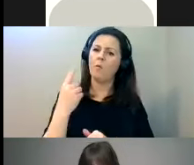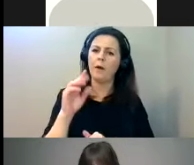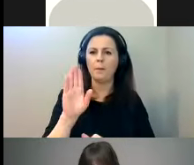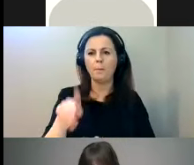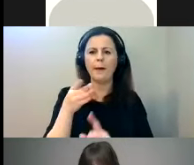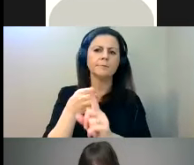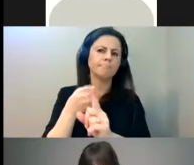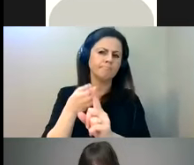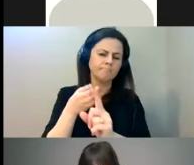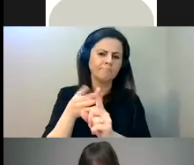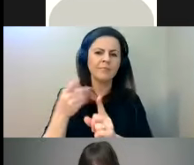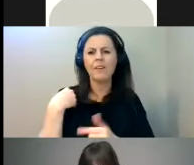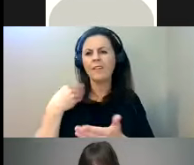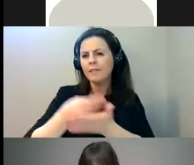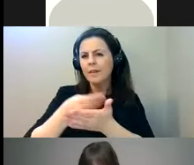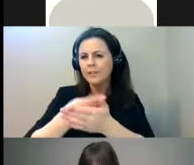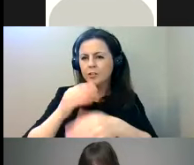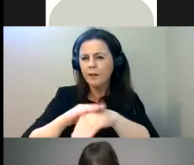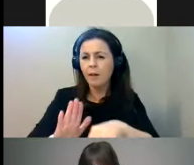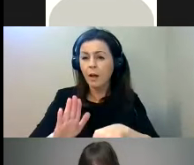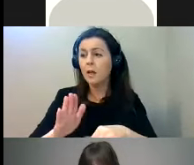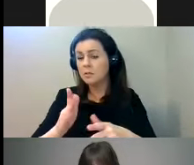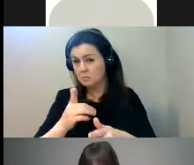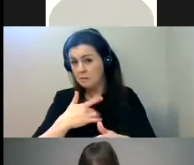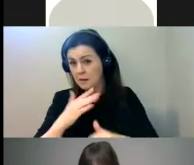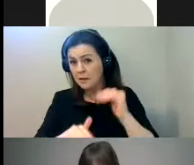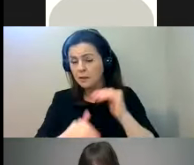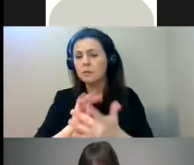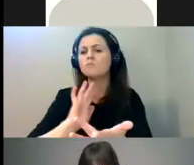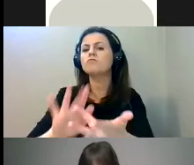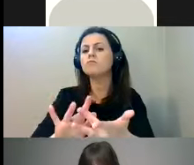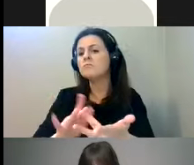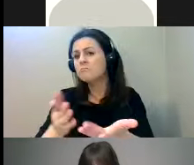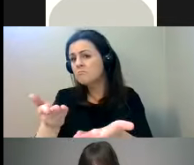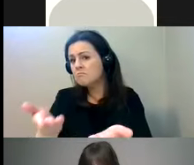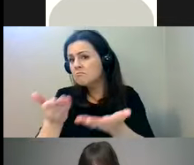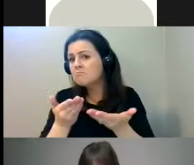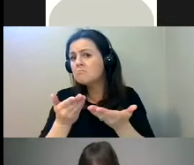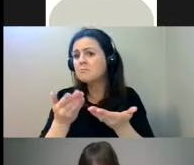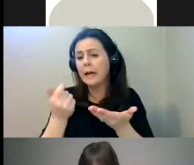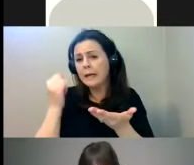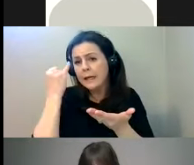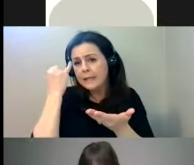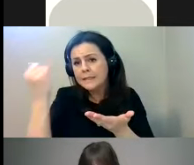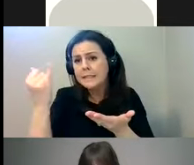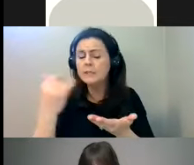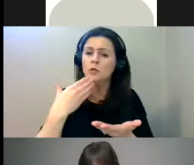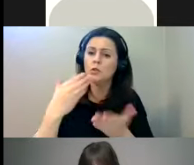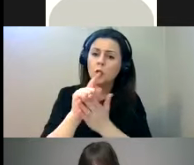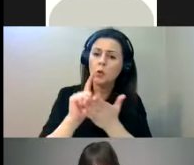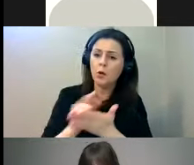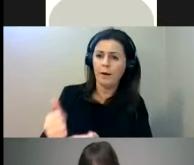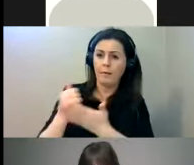have financial advisors, consult with them for a recommendation as to who may assist in terms of a